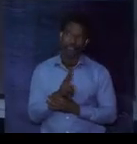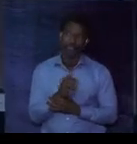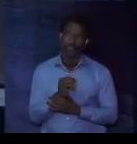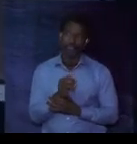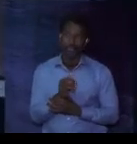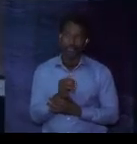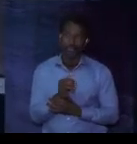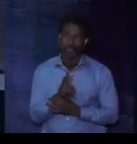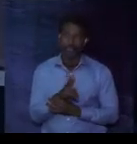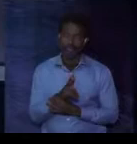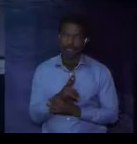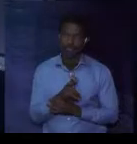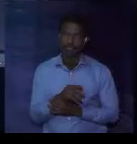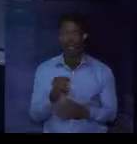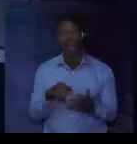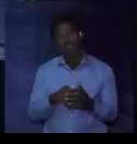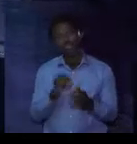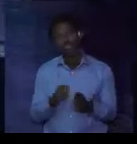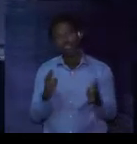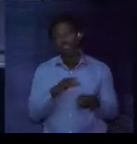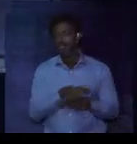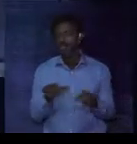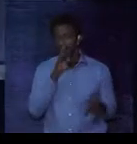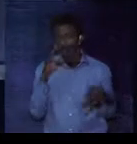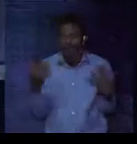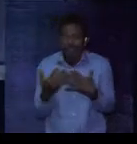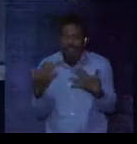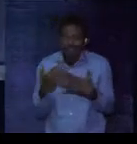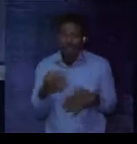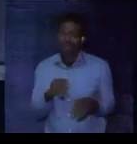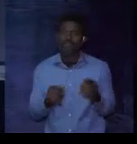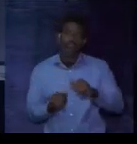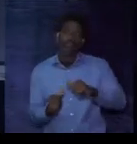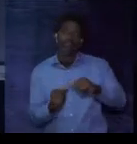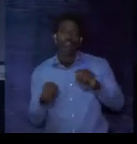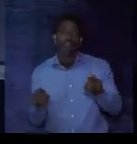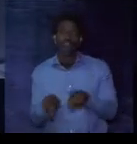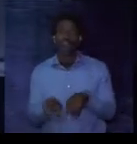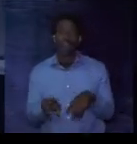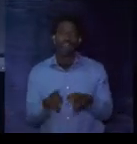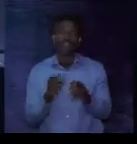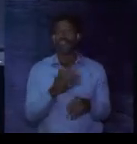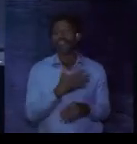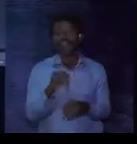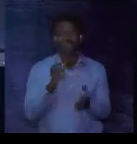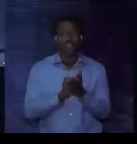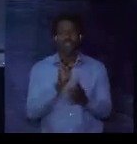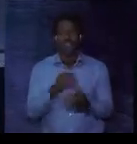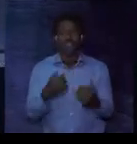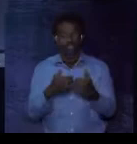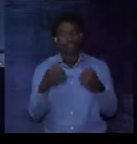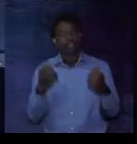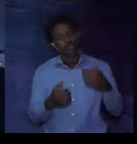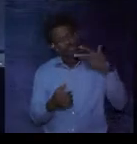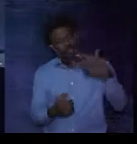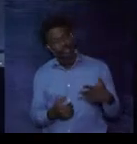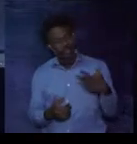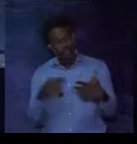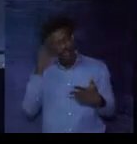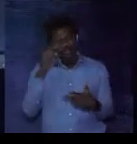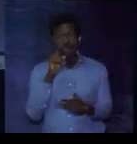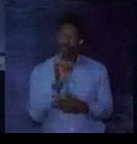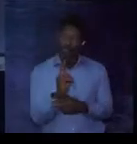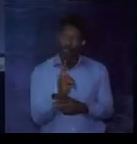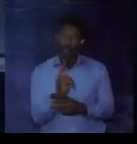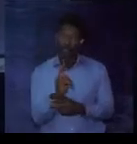126520003. I mean, somebody is looking and say, this number is so huge. How do I pronounce it? Don't be scared, my friend. We'll follow the same pattern, and that